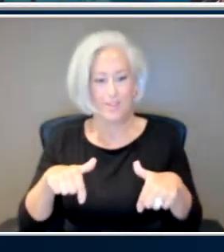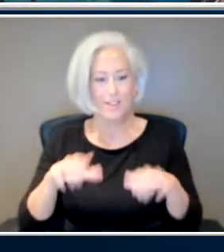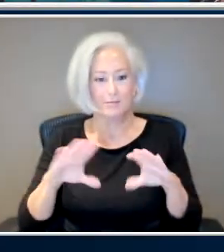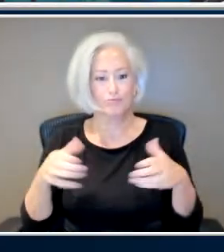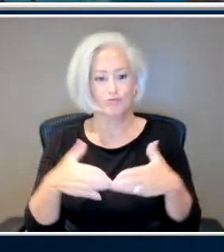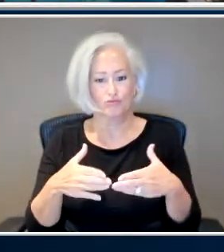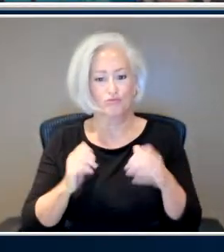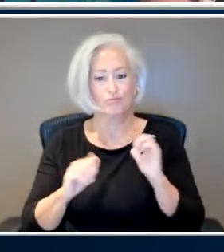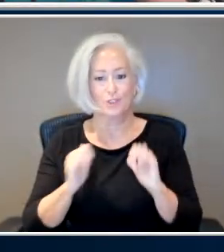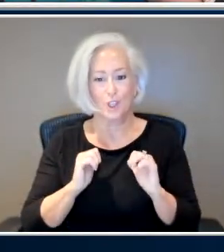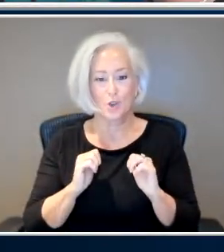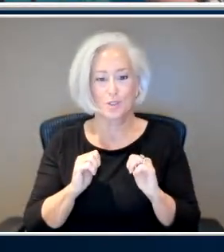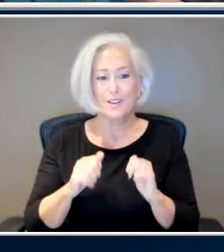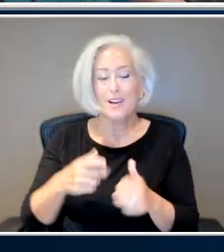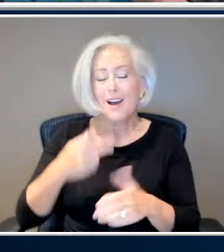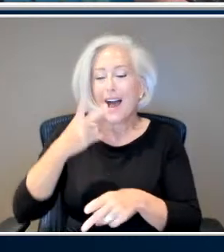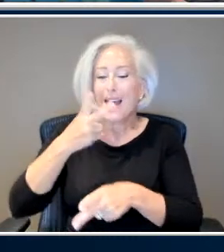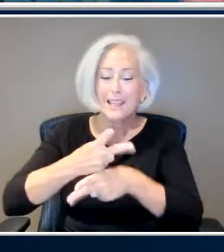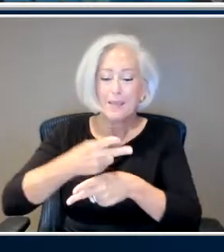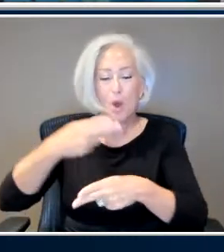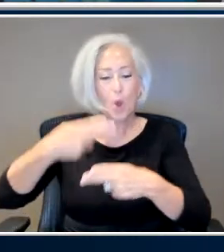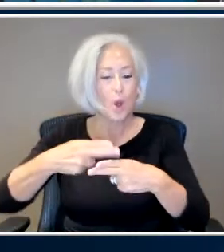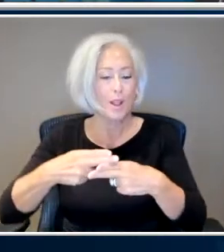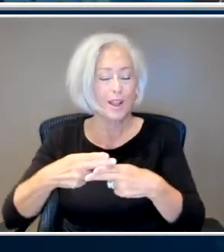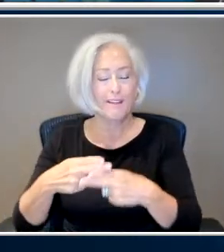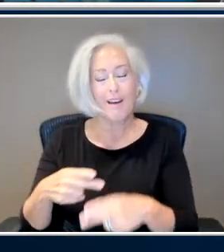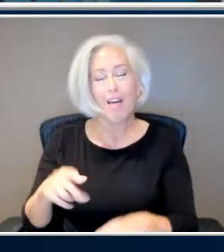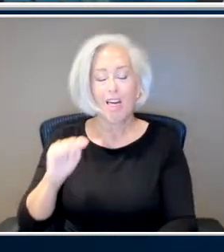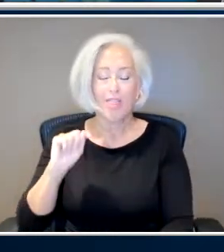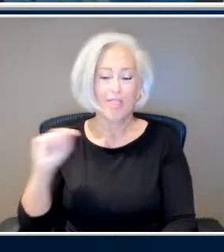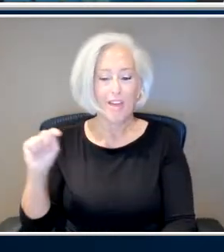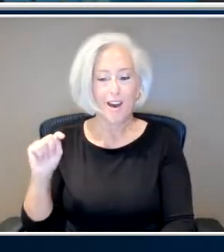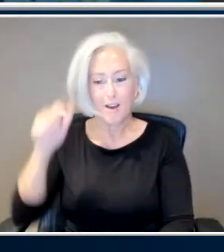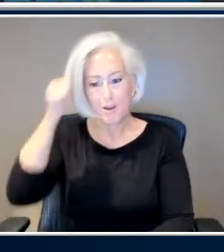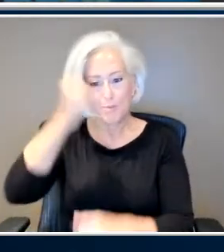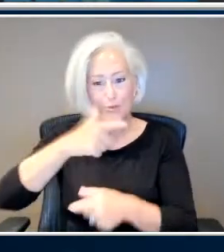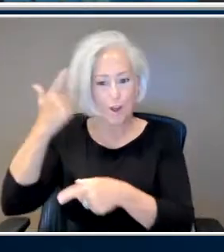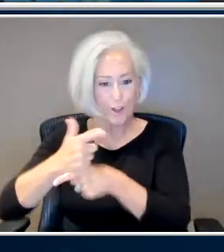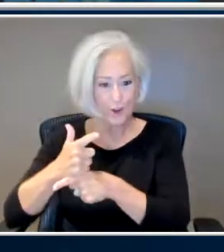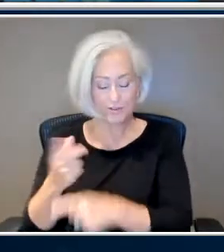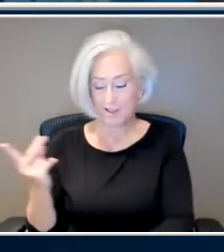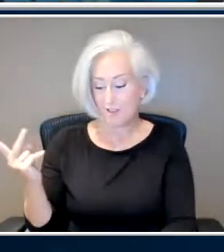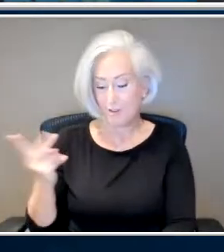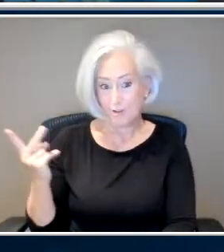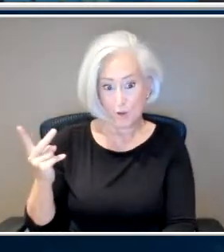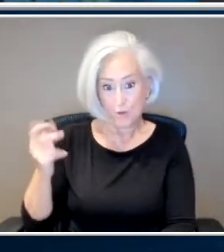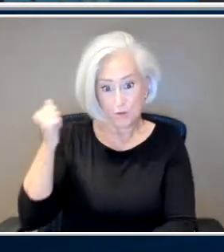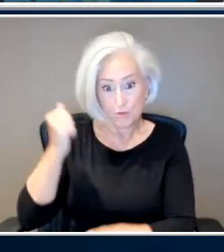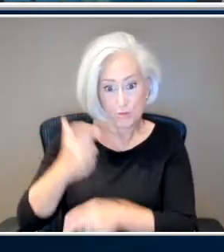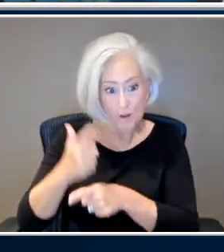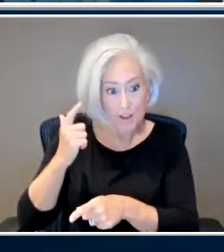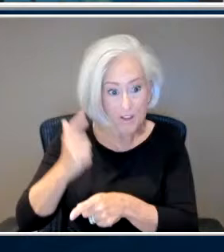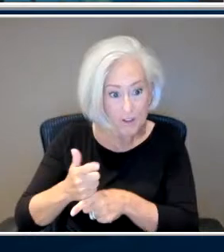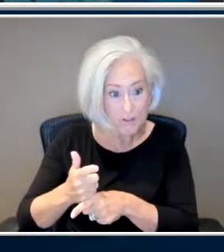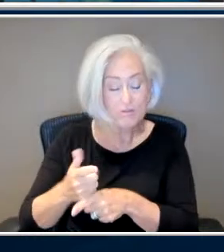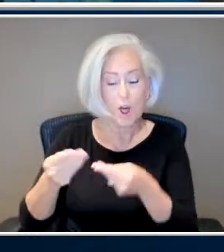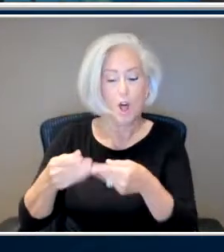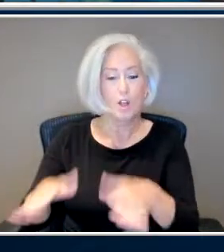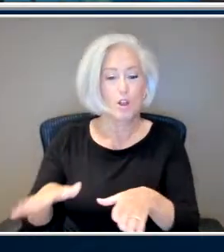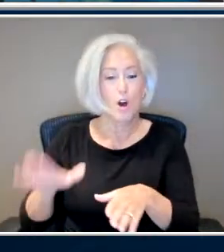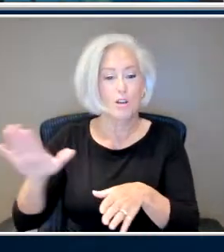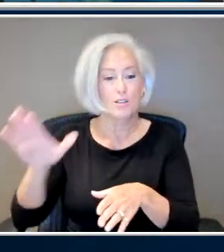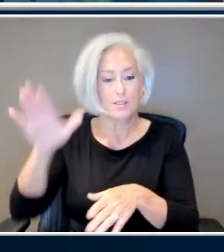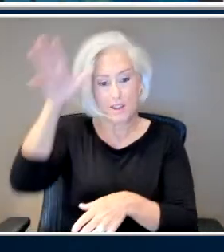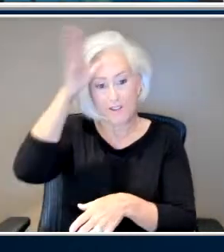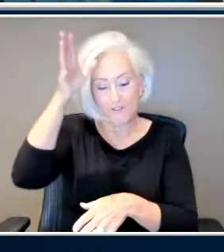them the brothers. That's why I've just been calling them the brothers. These two brothers, they lost their father to cancer, but they took it upon themselves